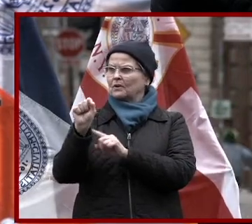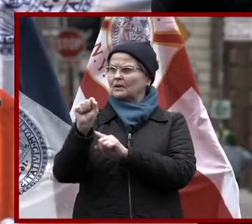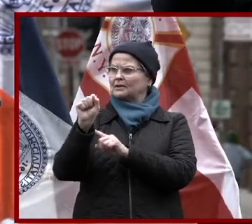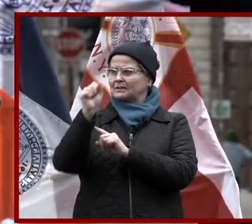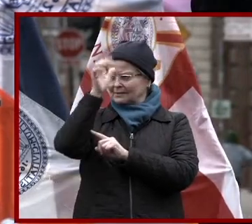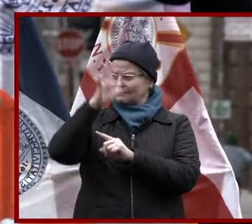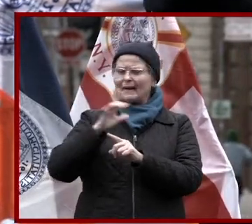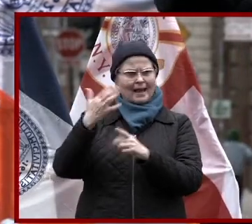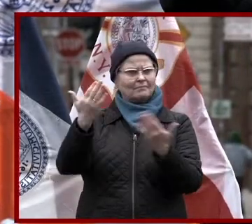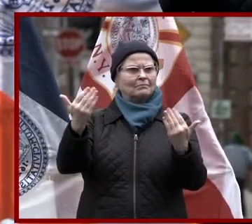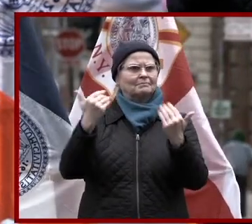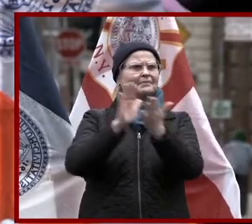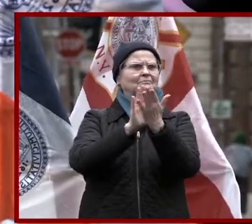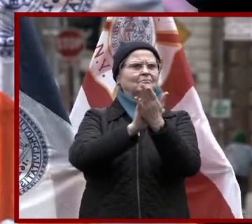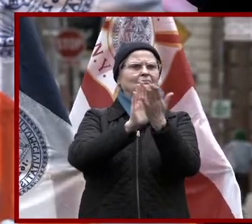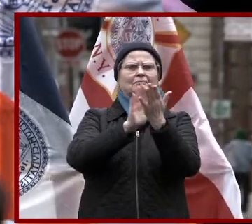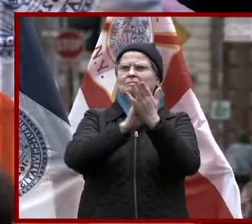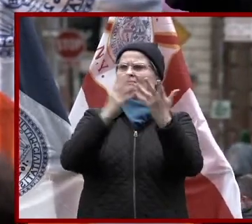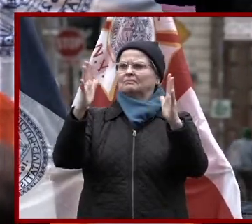Yeah, let's give him a round of applause.